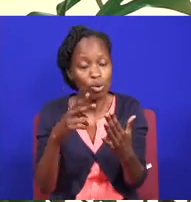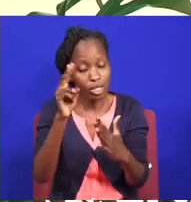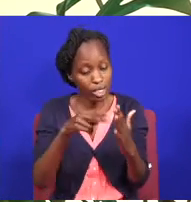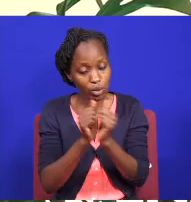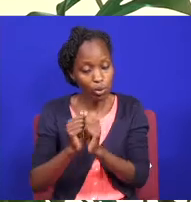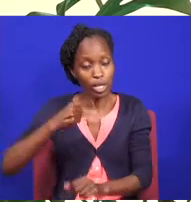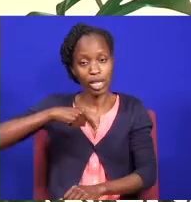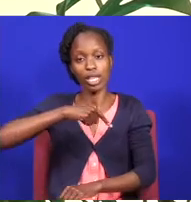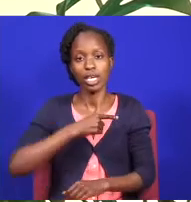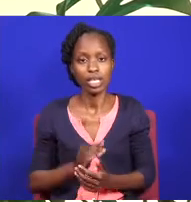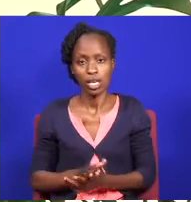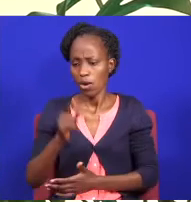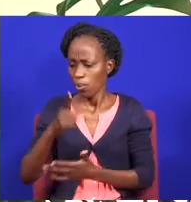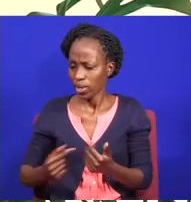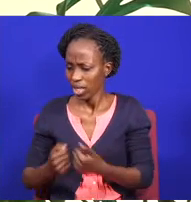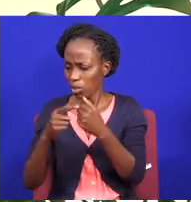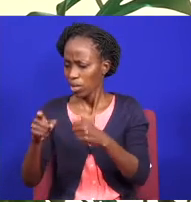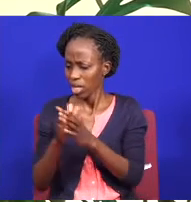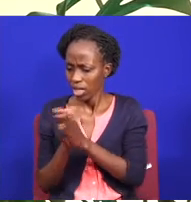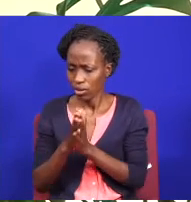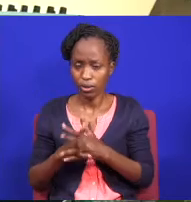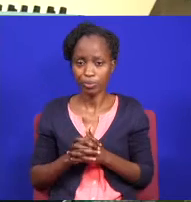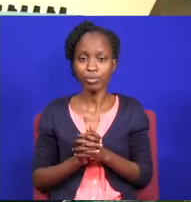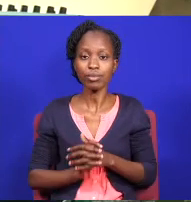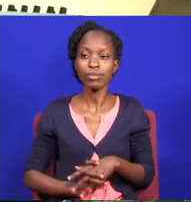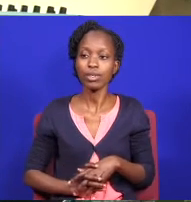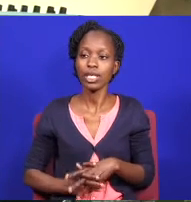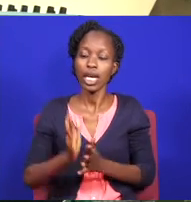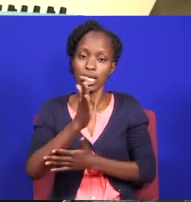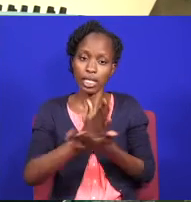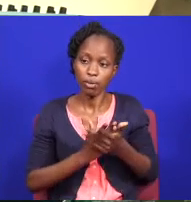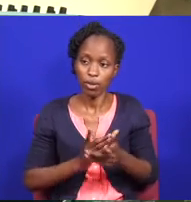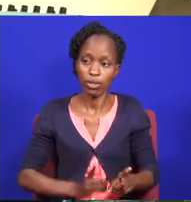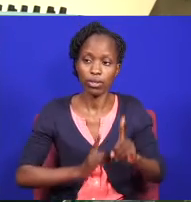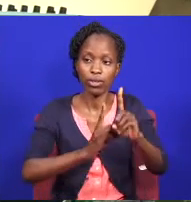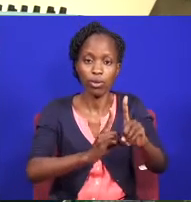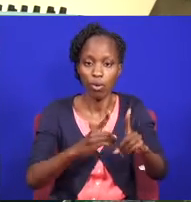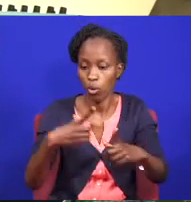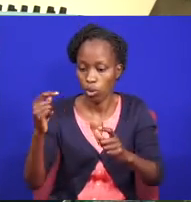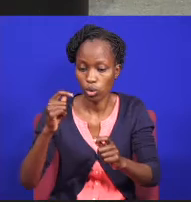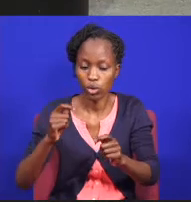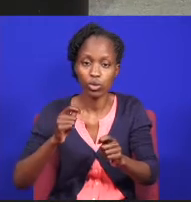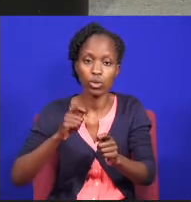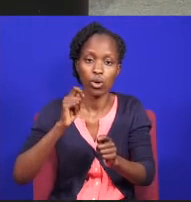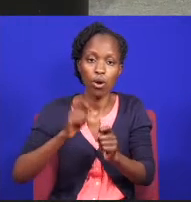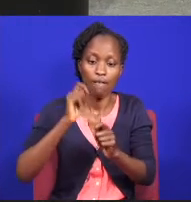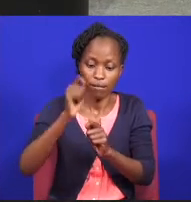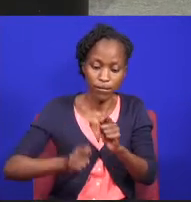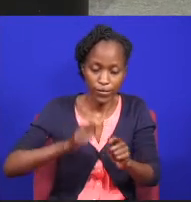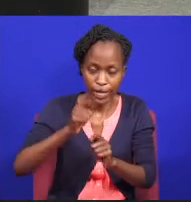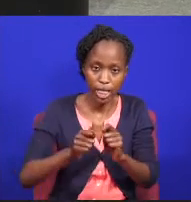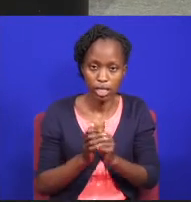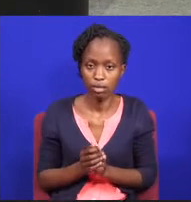us. What was happening in the story? Some of the disciples were going fishing. Some of the disciples were